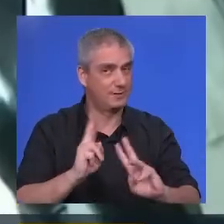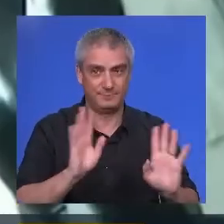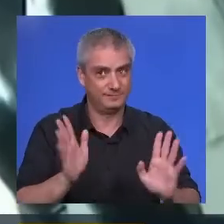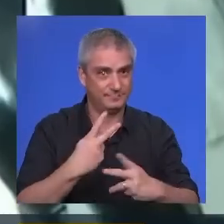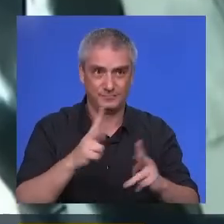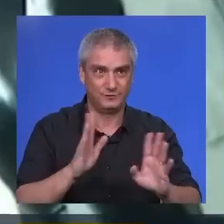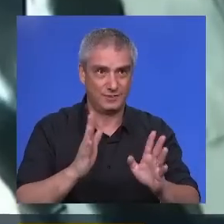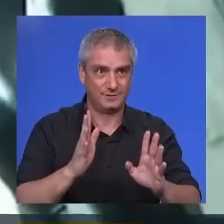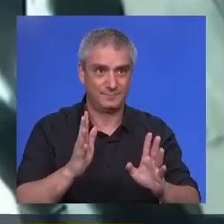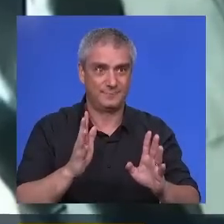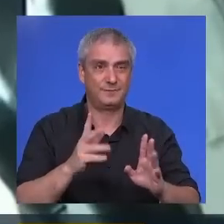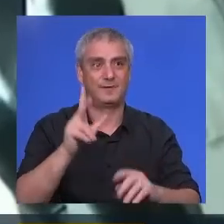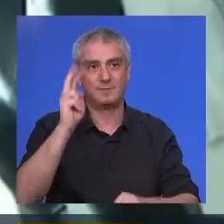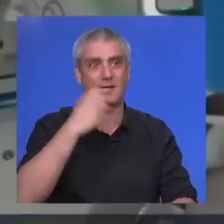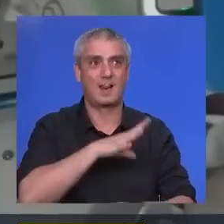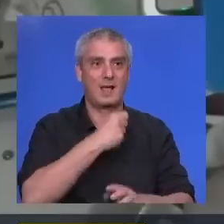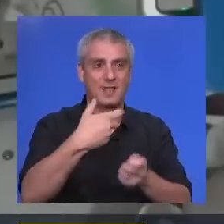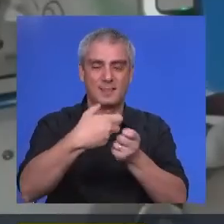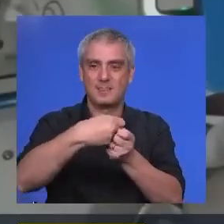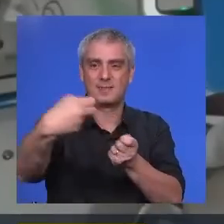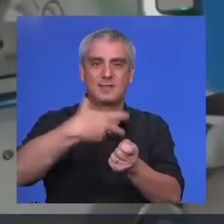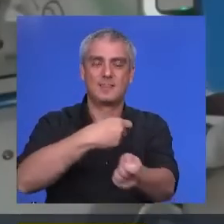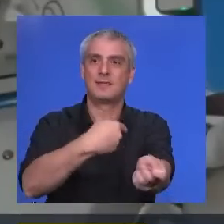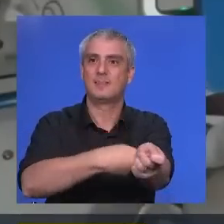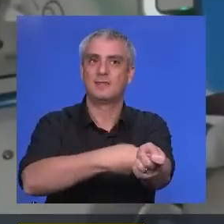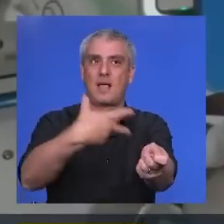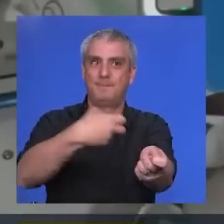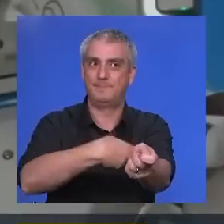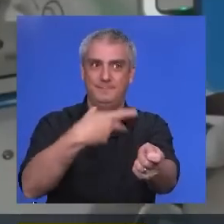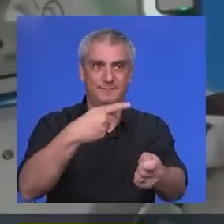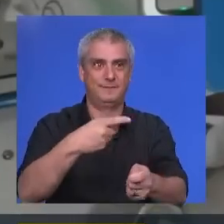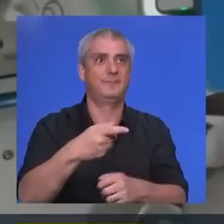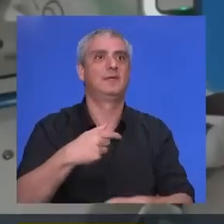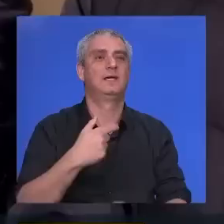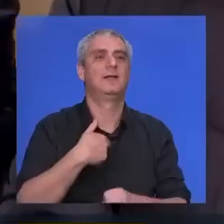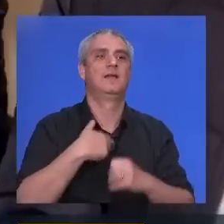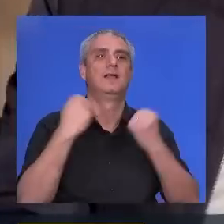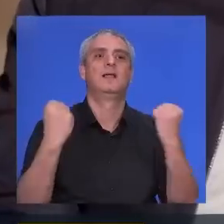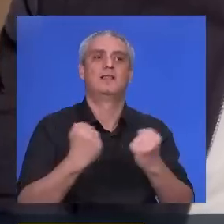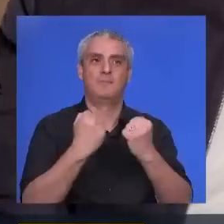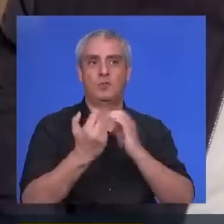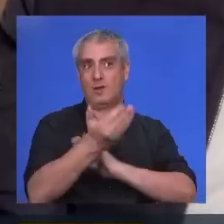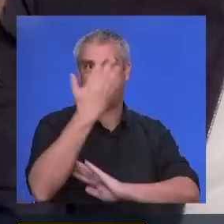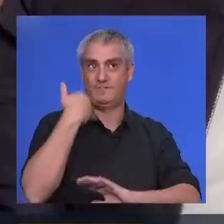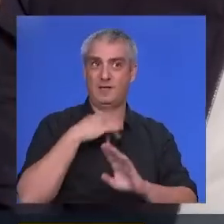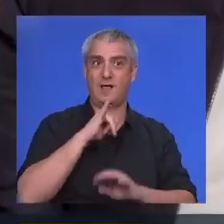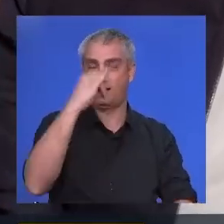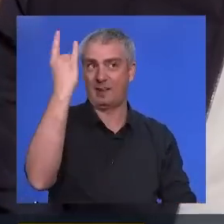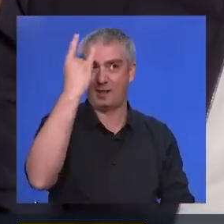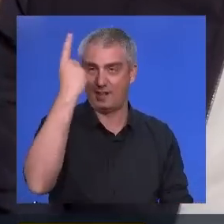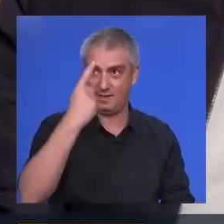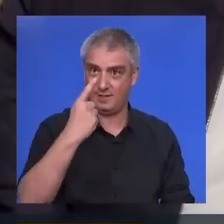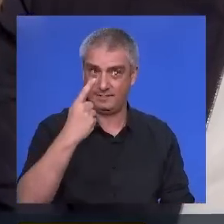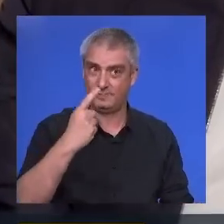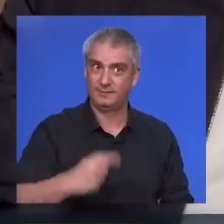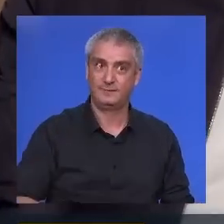Mike's responsibilities was to take blood samples. Mm. And we were his training. Oh, great. Objects on Earth. Have you done it